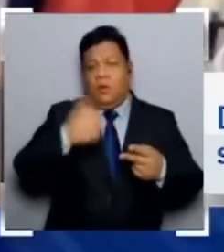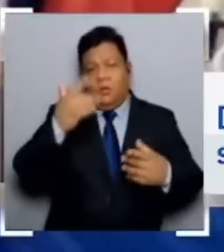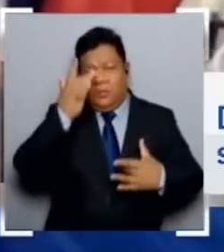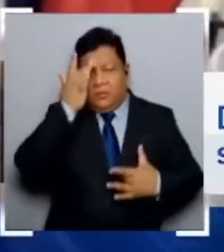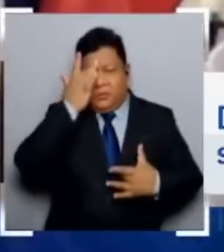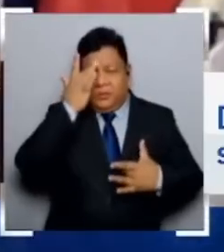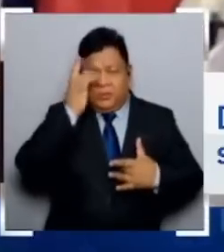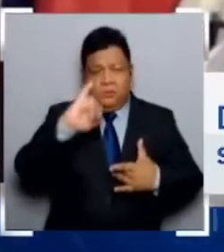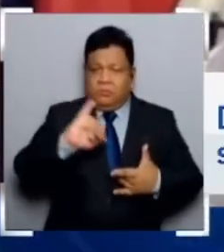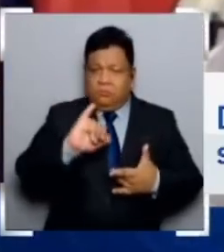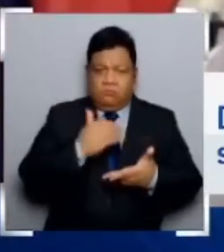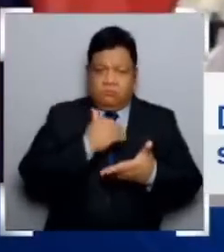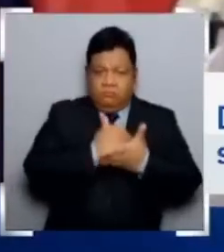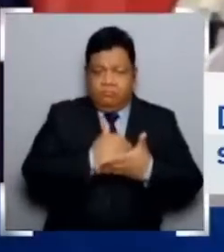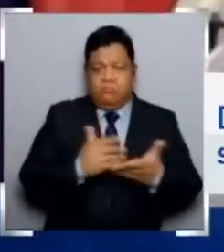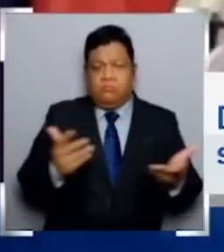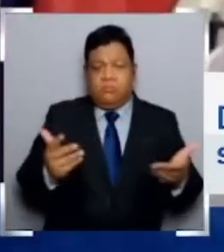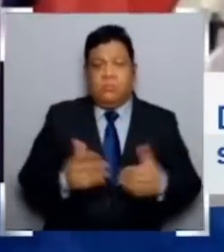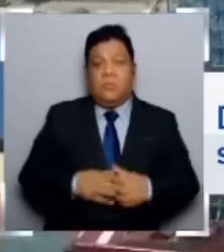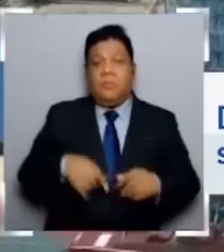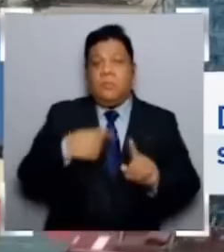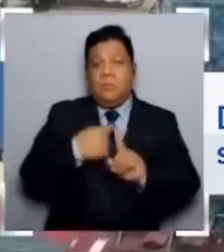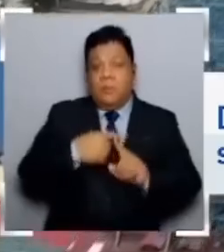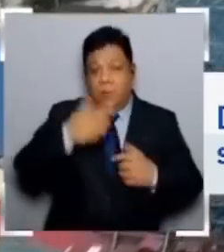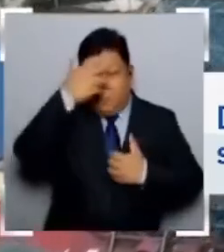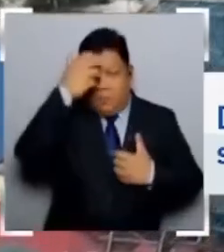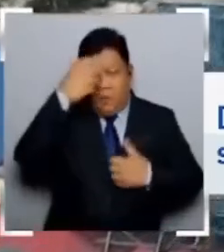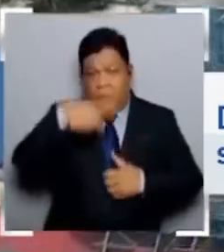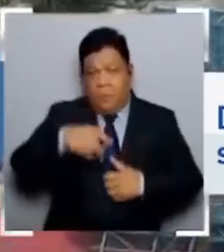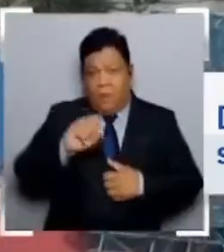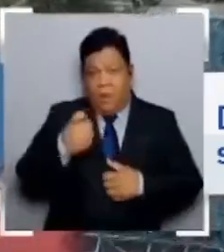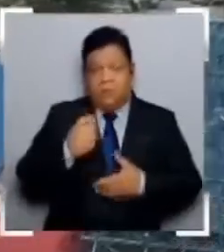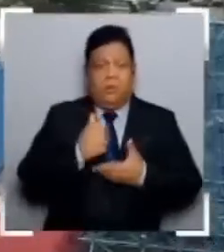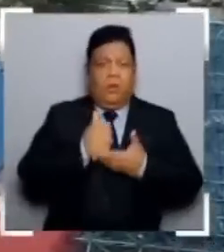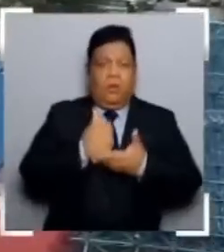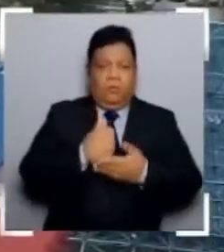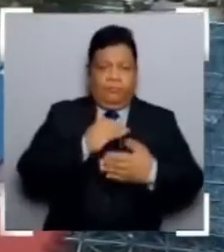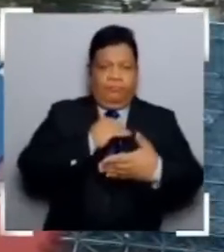infections as well as the monkeypox. Sa buong bansa,